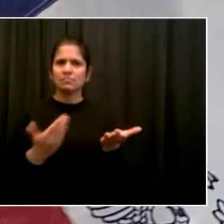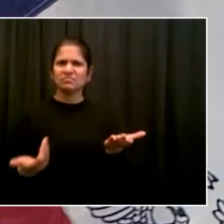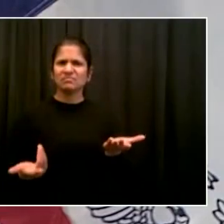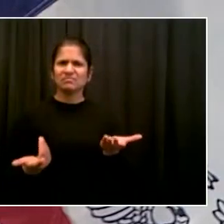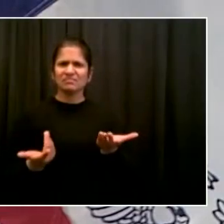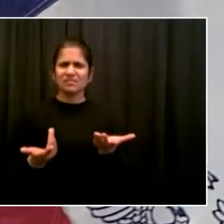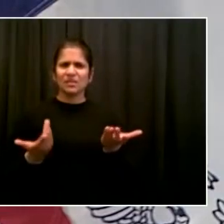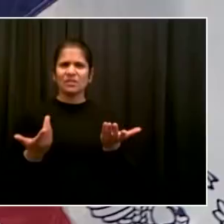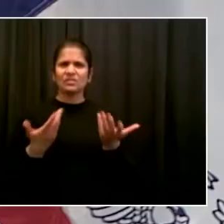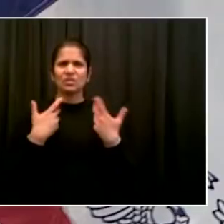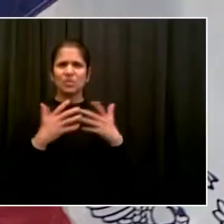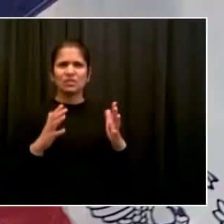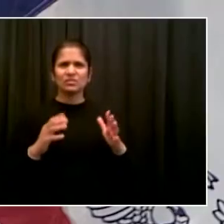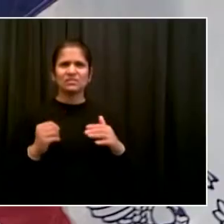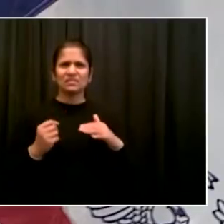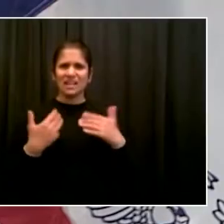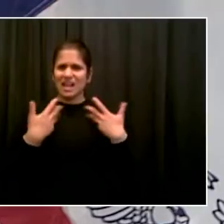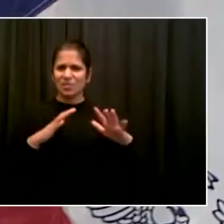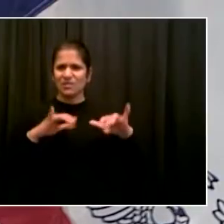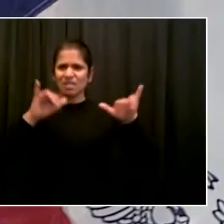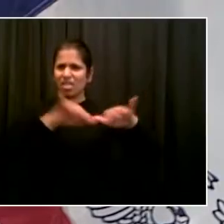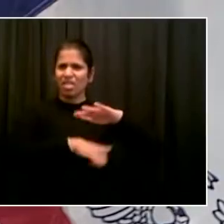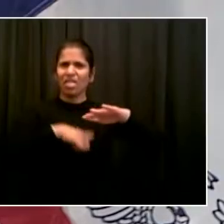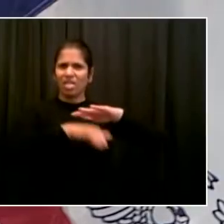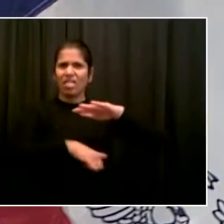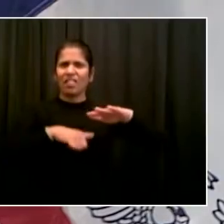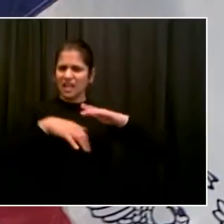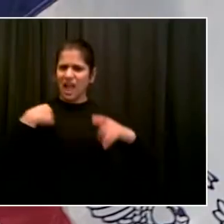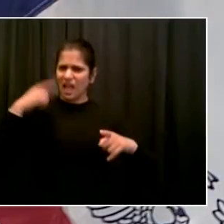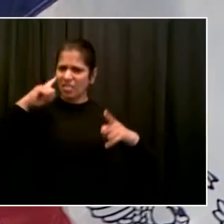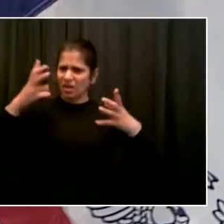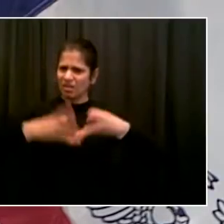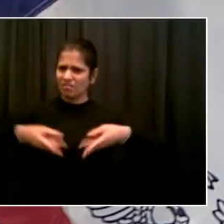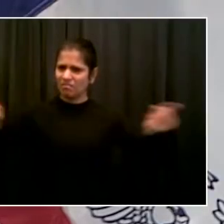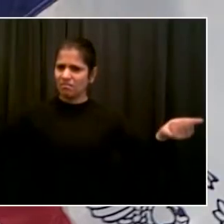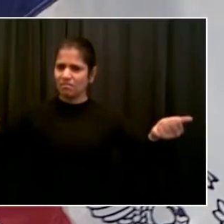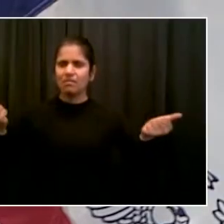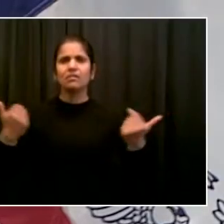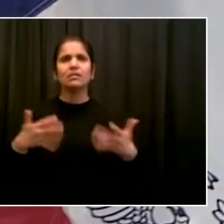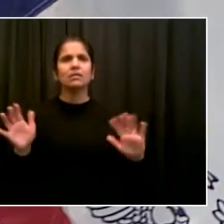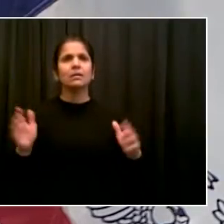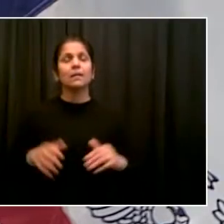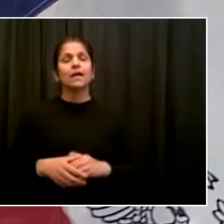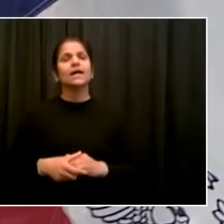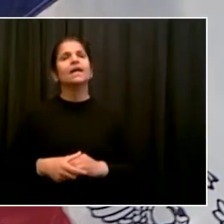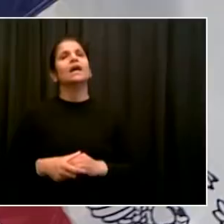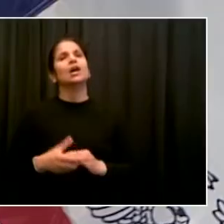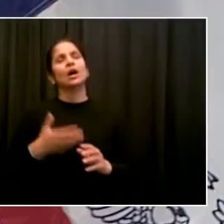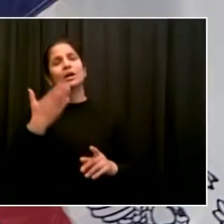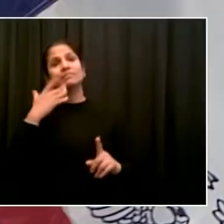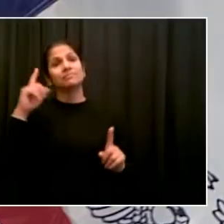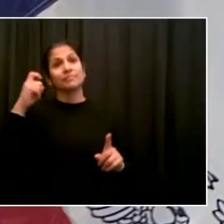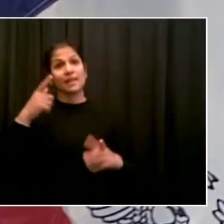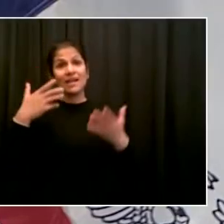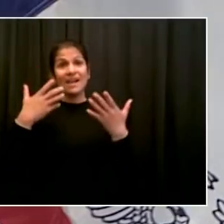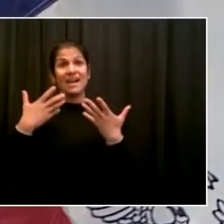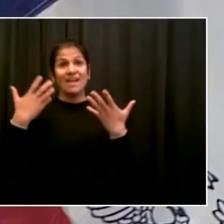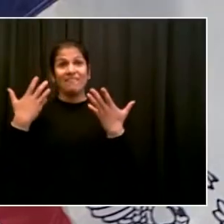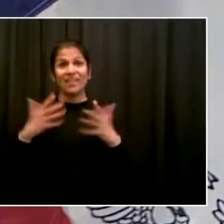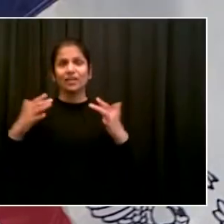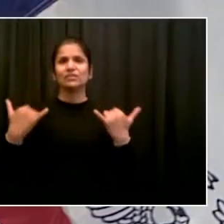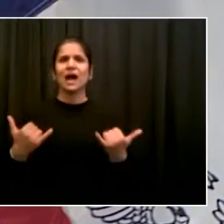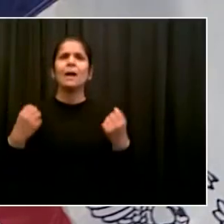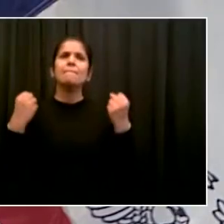deal? I don't think anything in Albany is a done deal right now. I think a lot of things are changing rapidly in Albany, and anything could